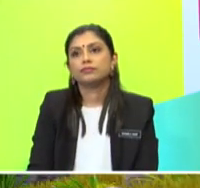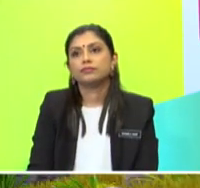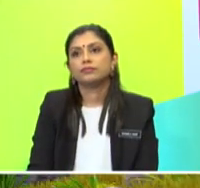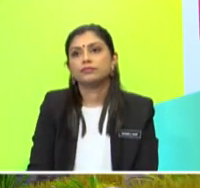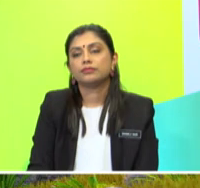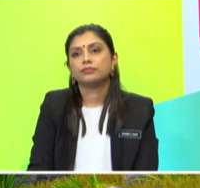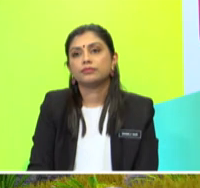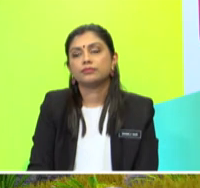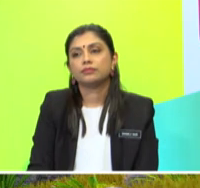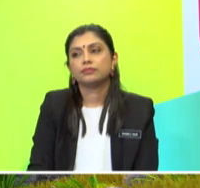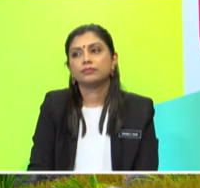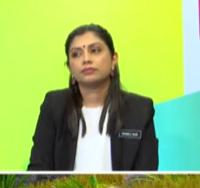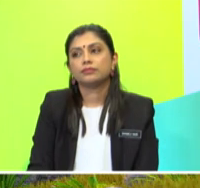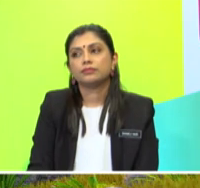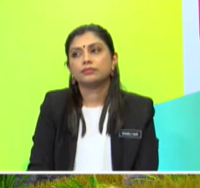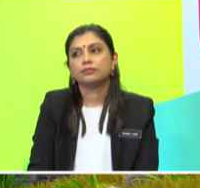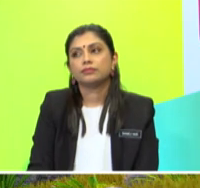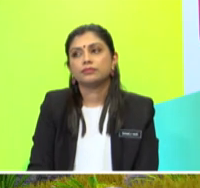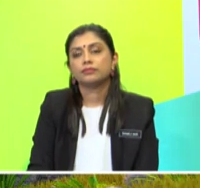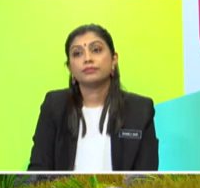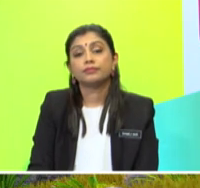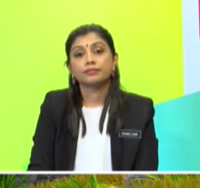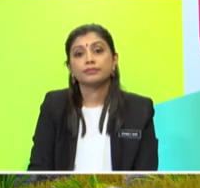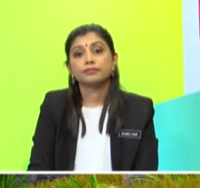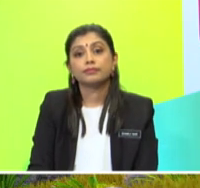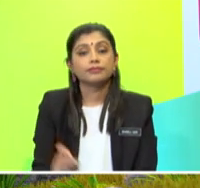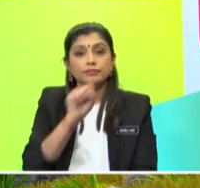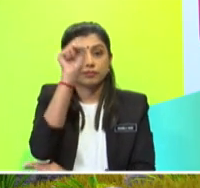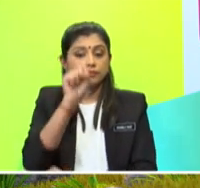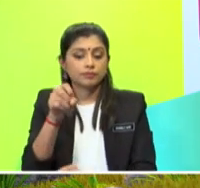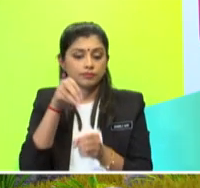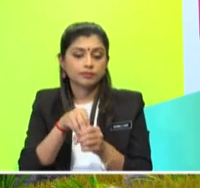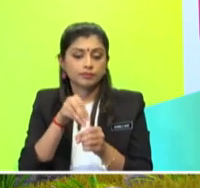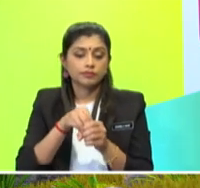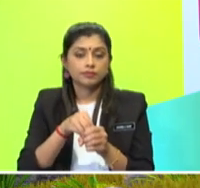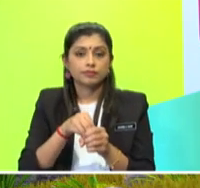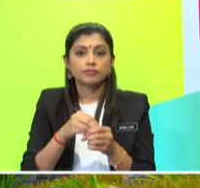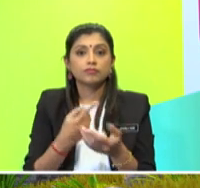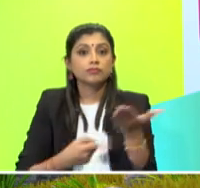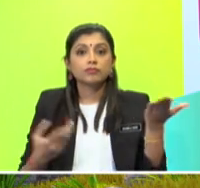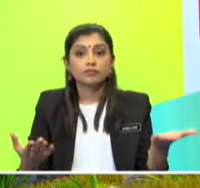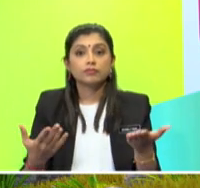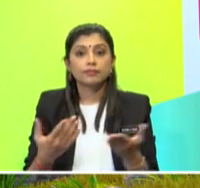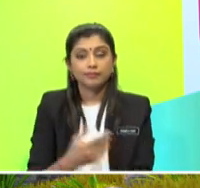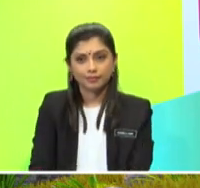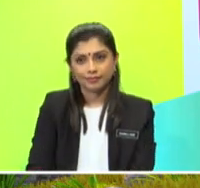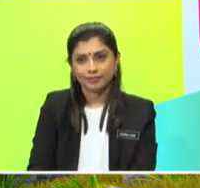Who wants to try giving me your question in the bubble? Anyone? What is the question?